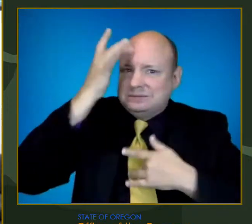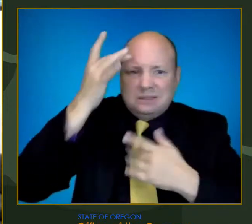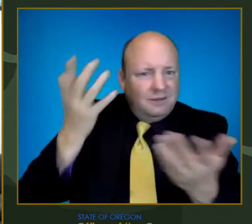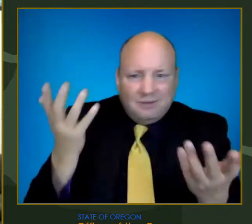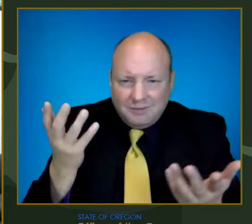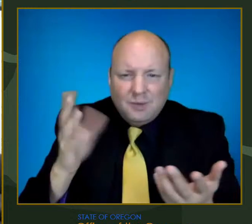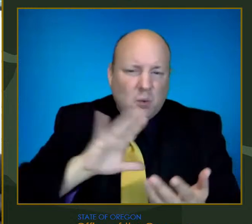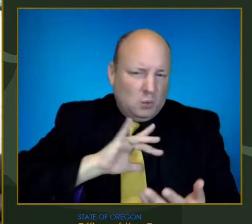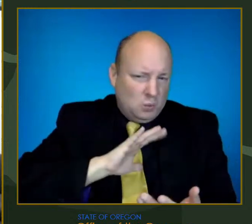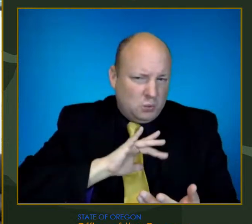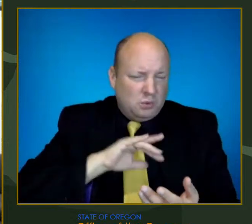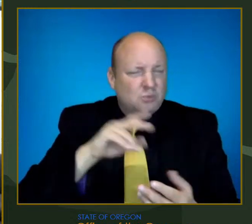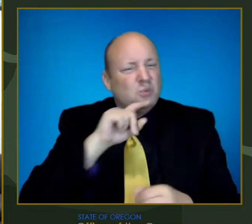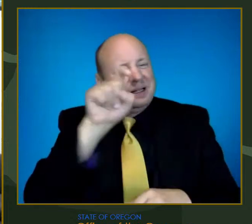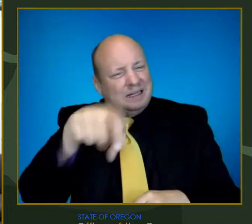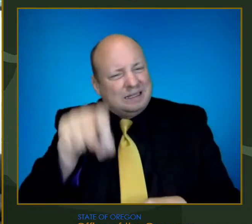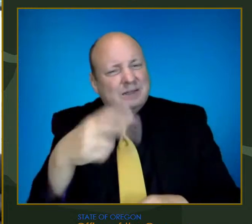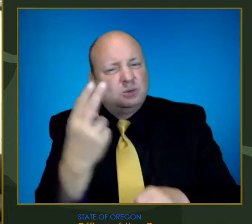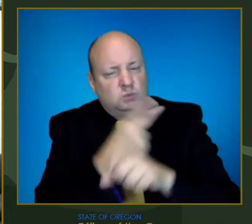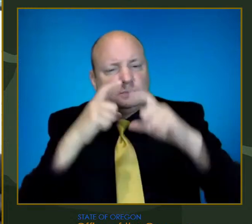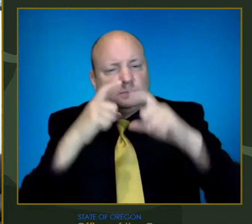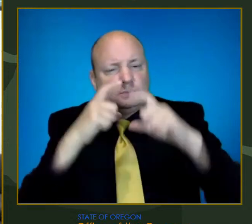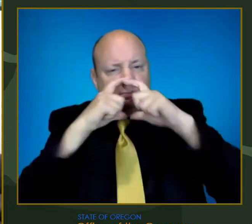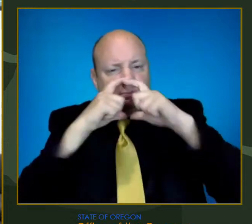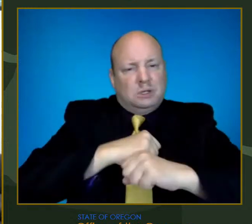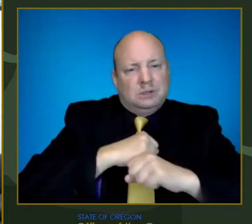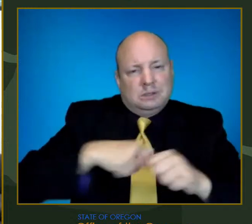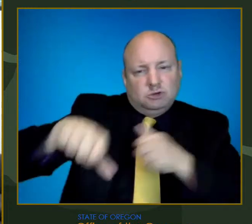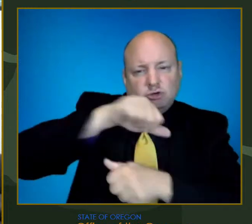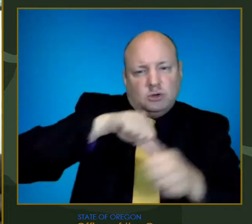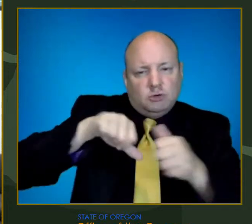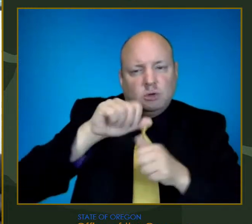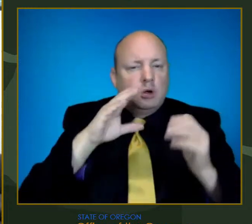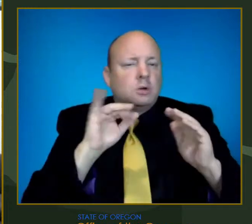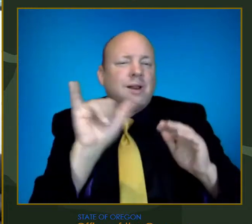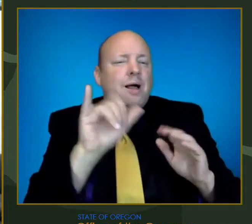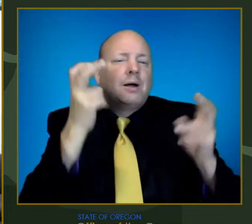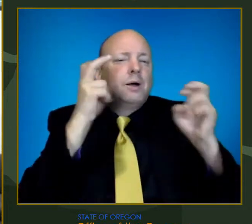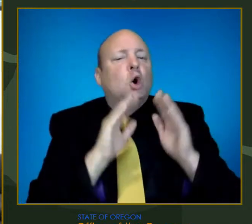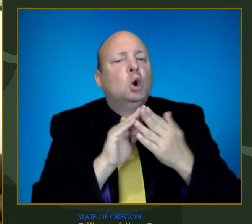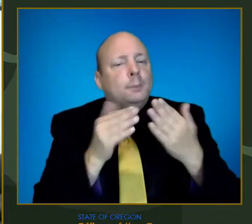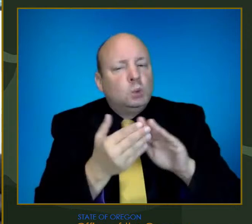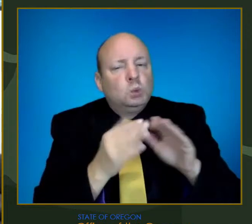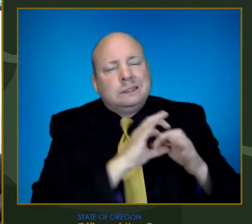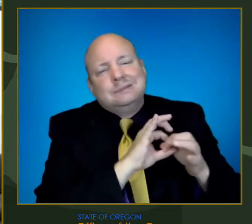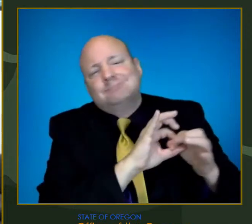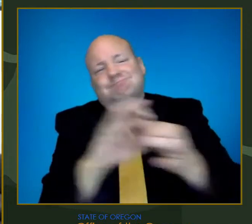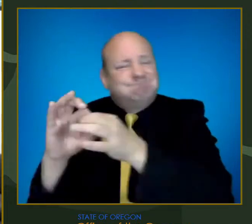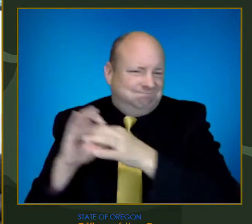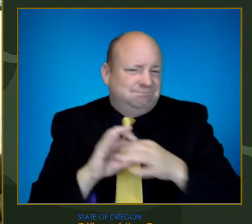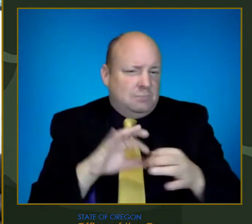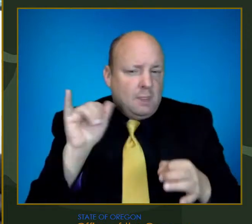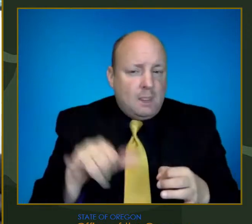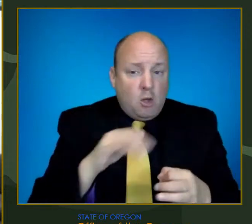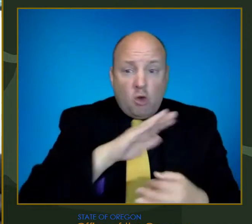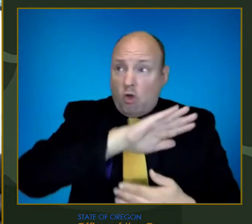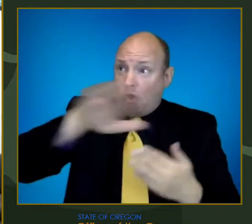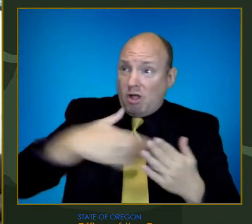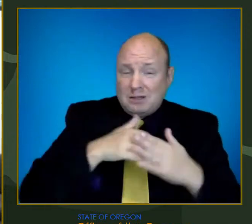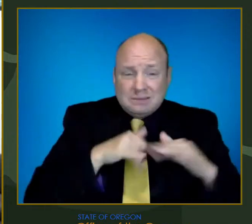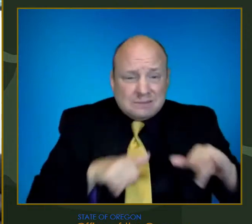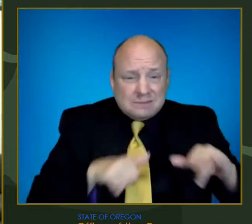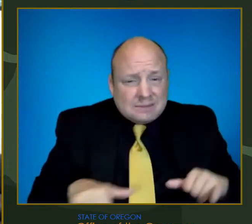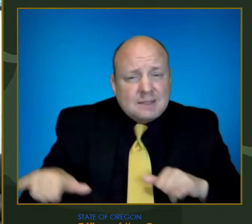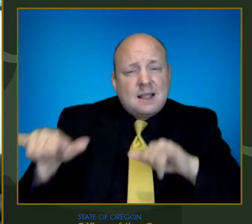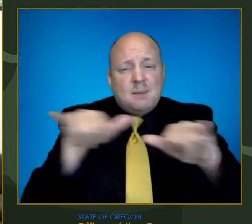protect you. That's why it's a community effort, and we all need to participate. If everybody in a community is wearing a mask, that'll have a profound impact